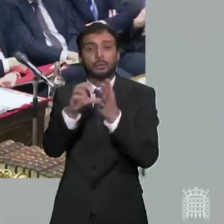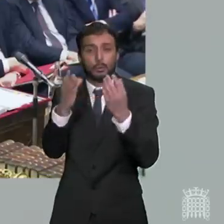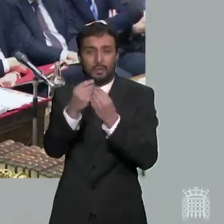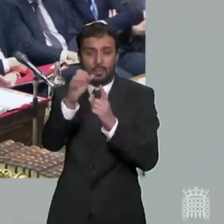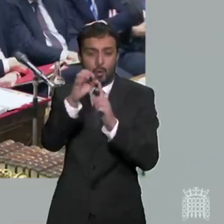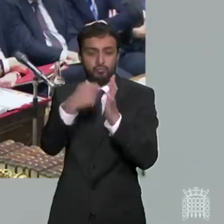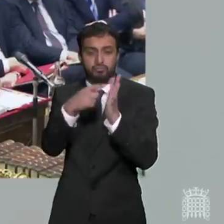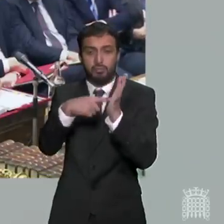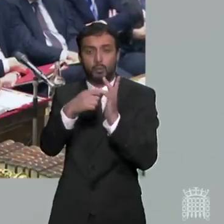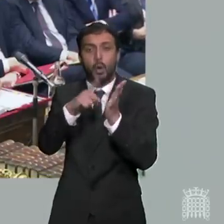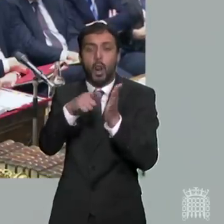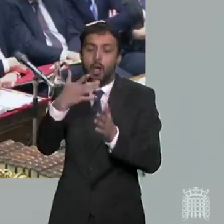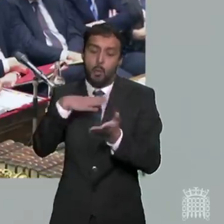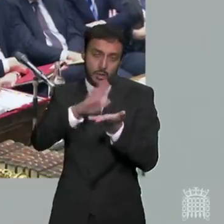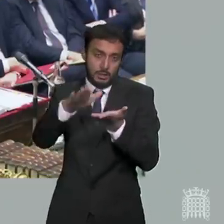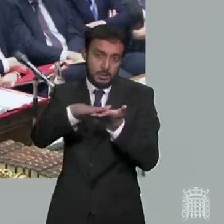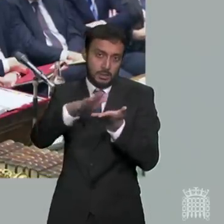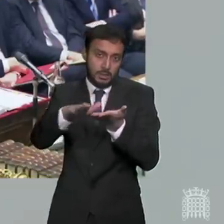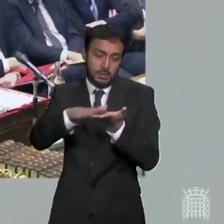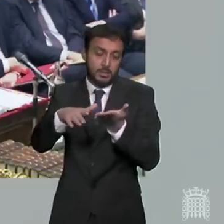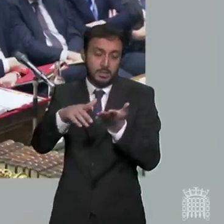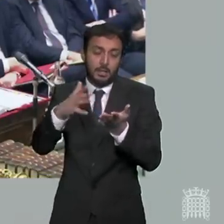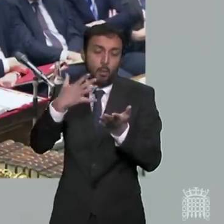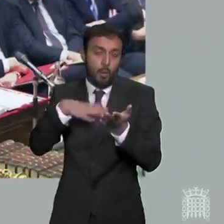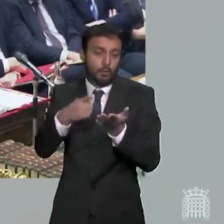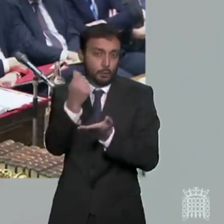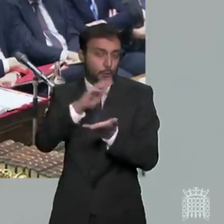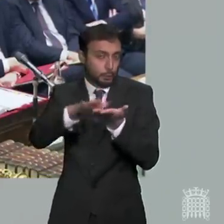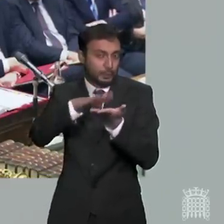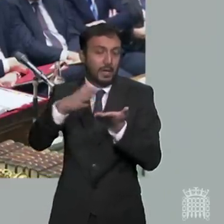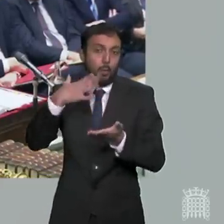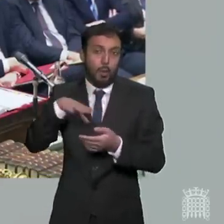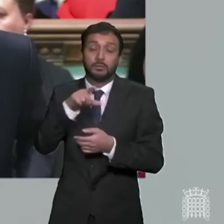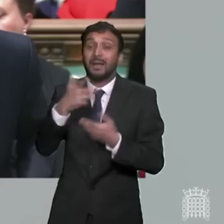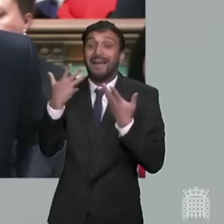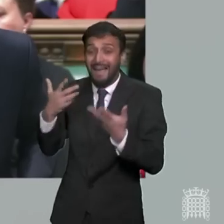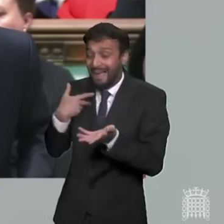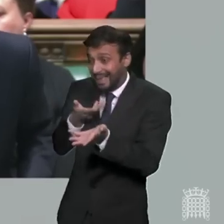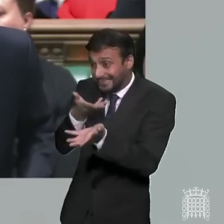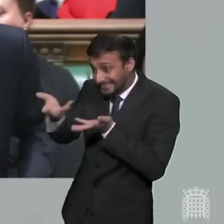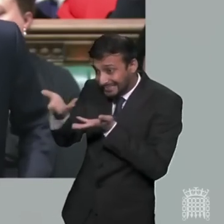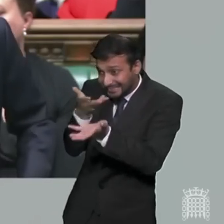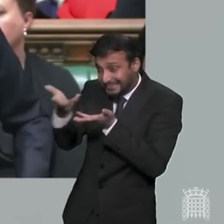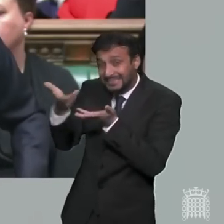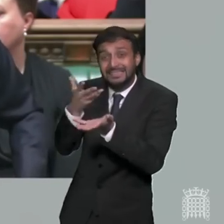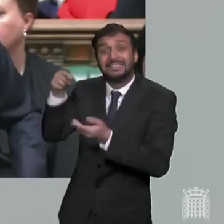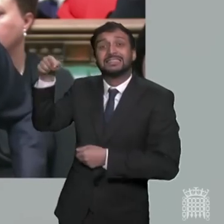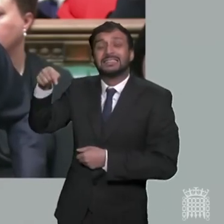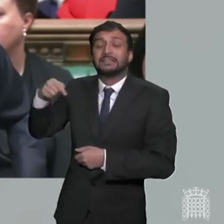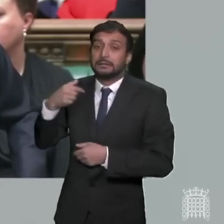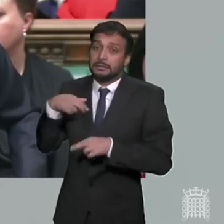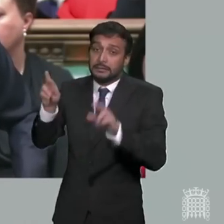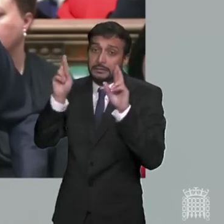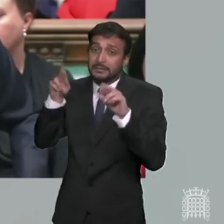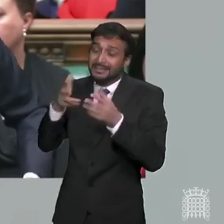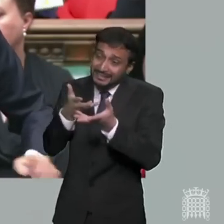I do believe that if people enter into these talks that we are having in a spirit of goodwill and pragmatism, that we can indeed find a way through. My right